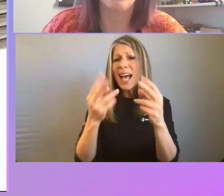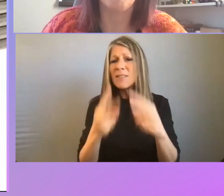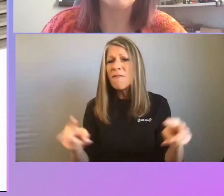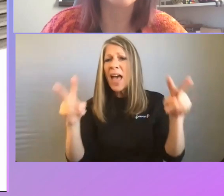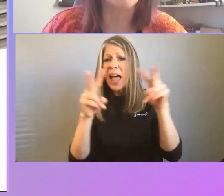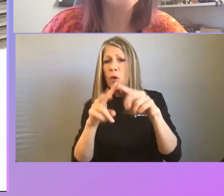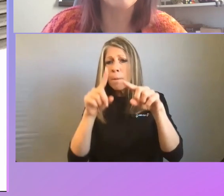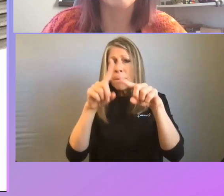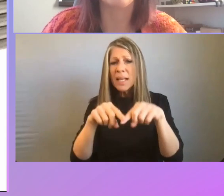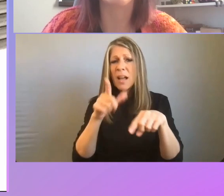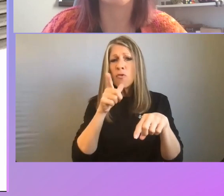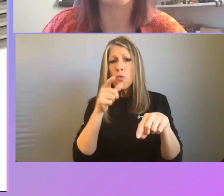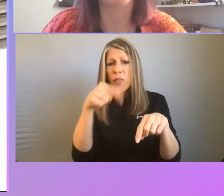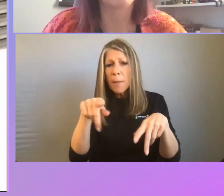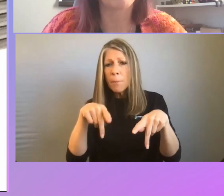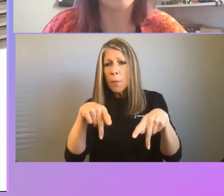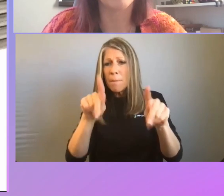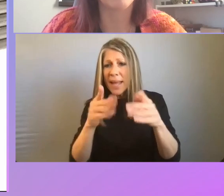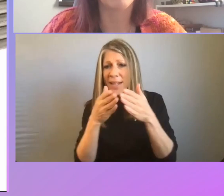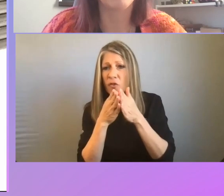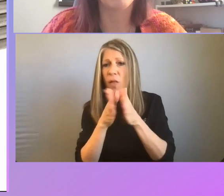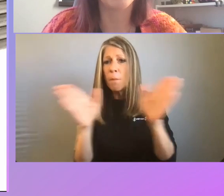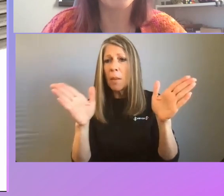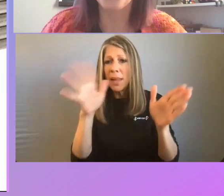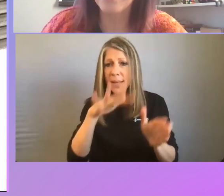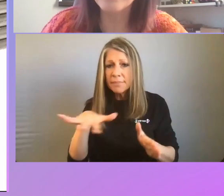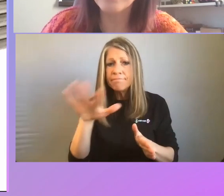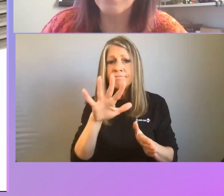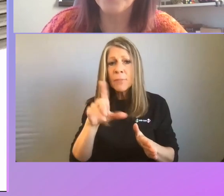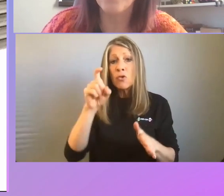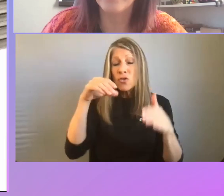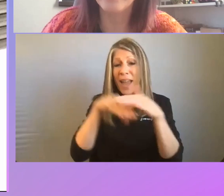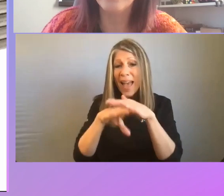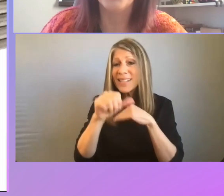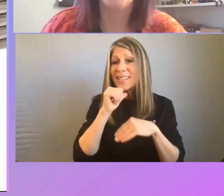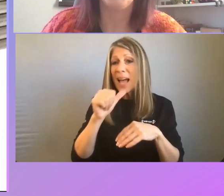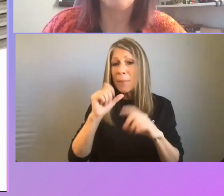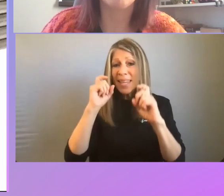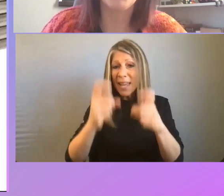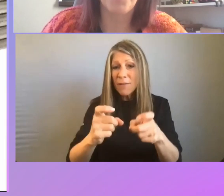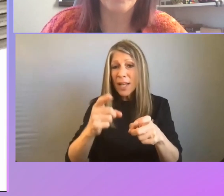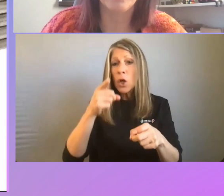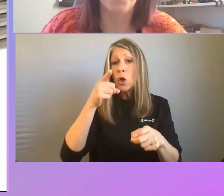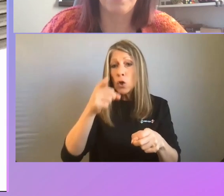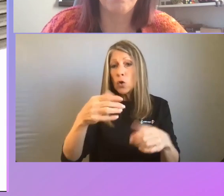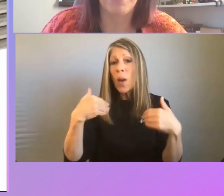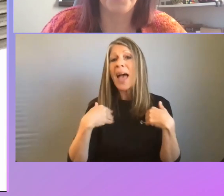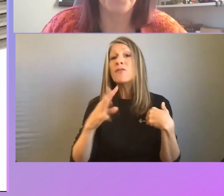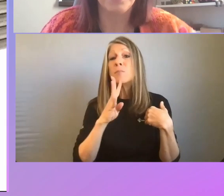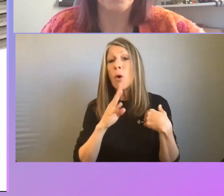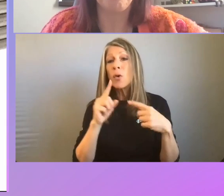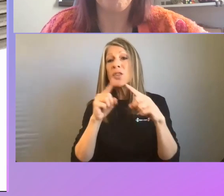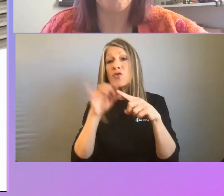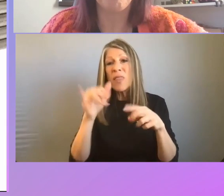value based on who they allow into the public sphere. Should access not be granted, you have spoken to that